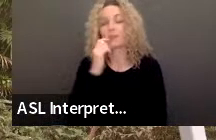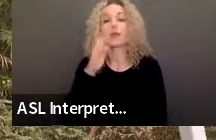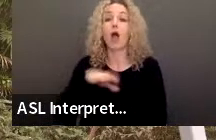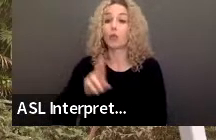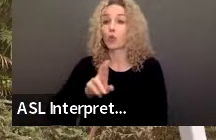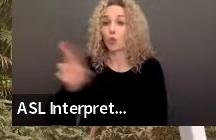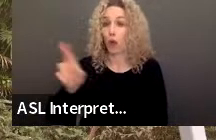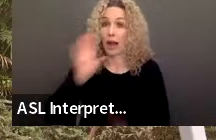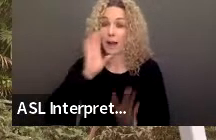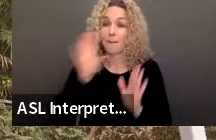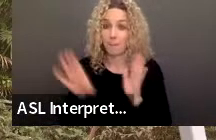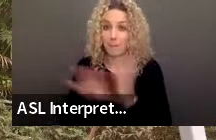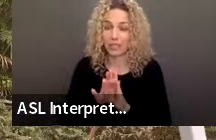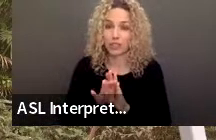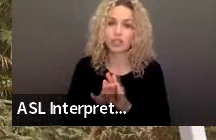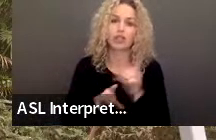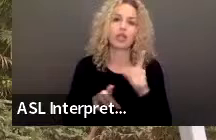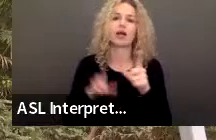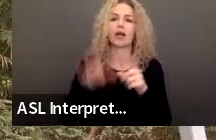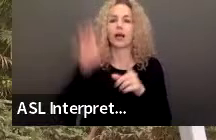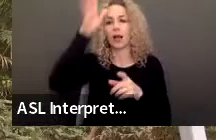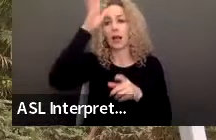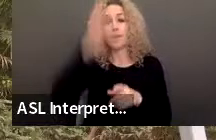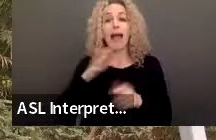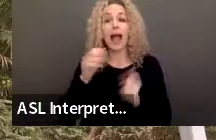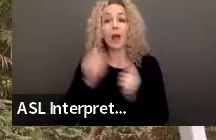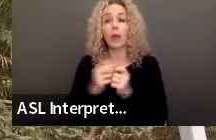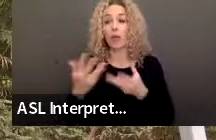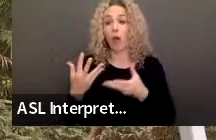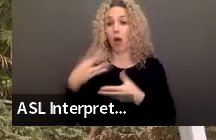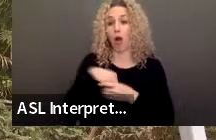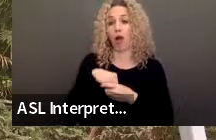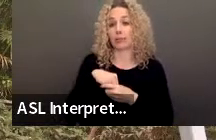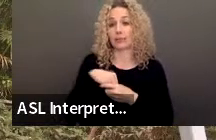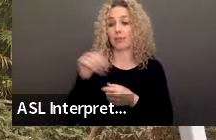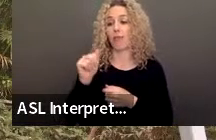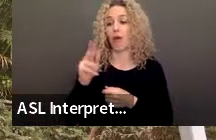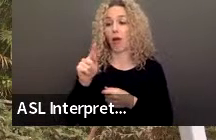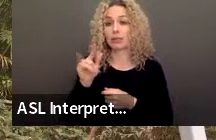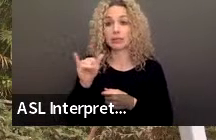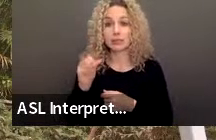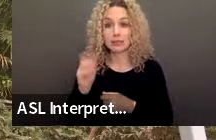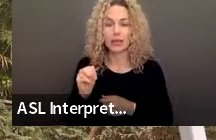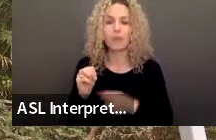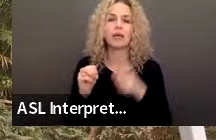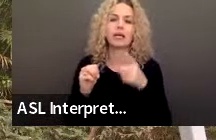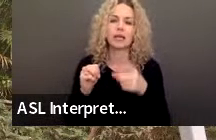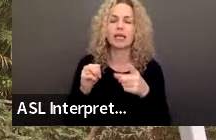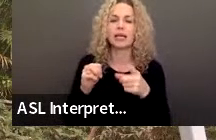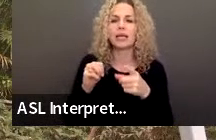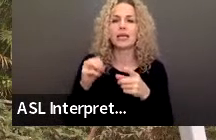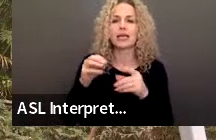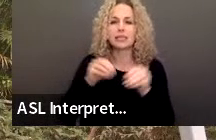man with autism who is sorting tomatoes here, it looks like, for our CSA